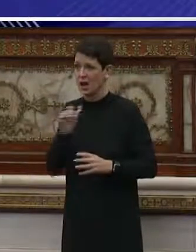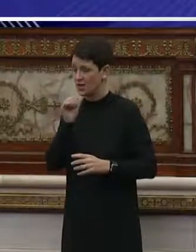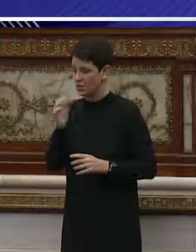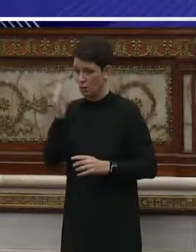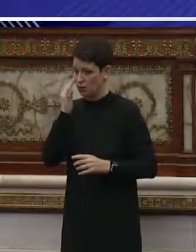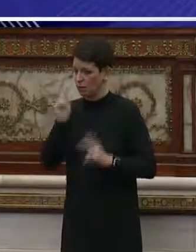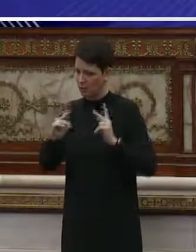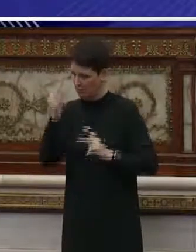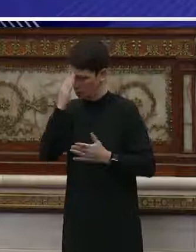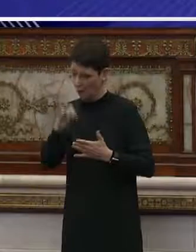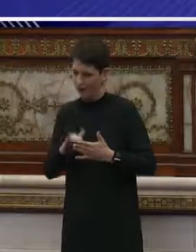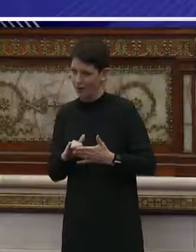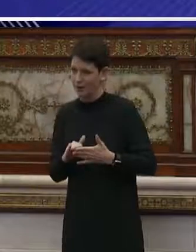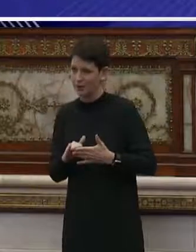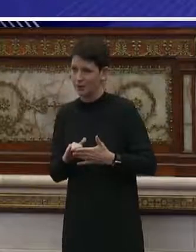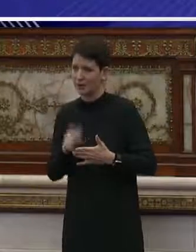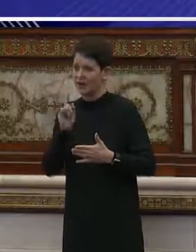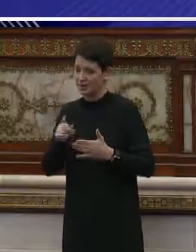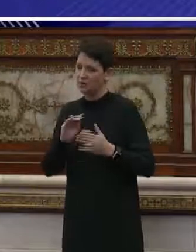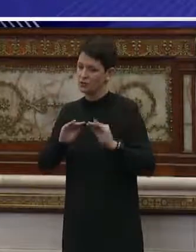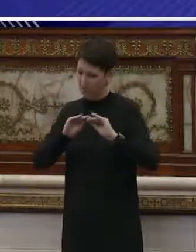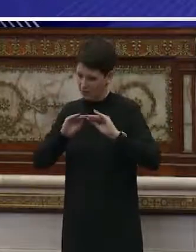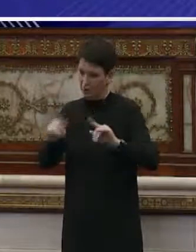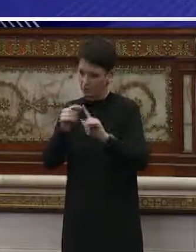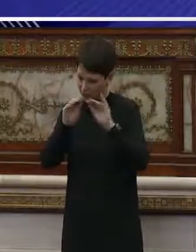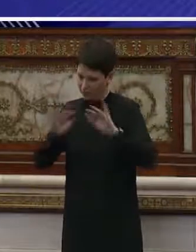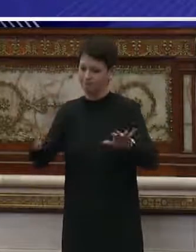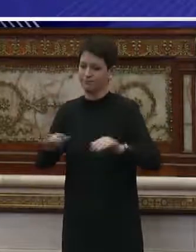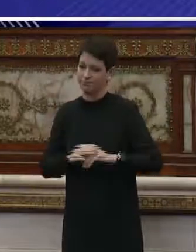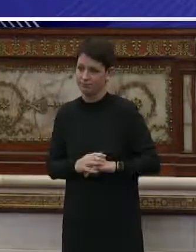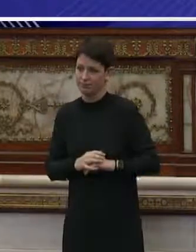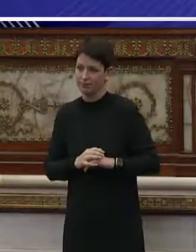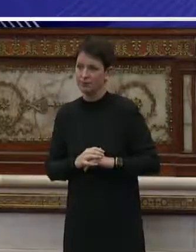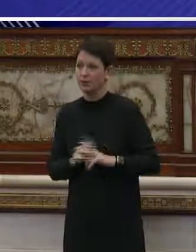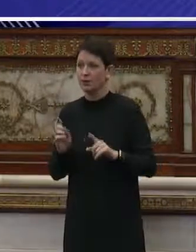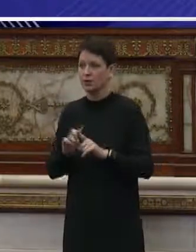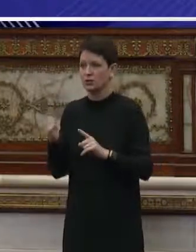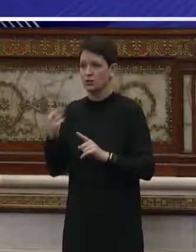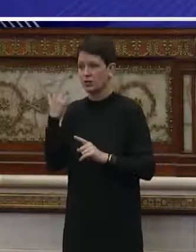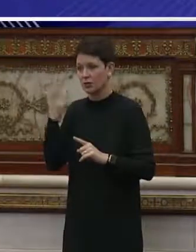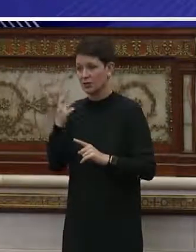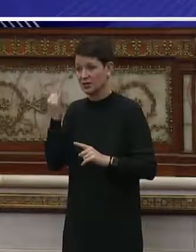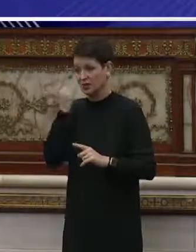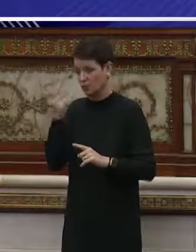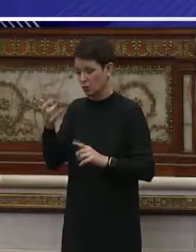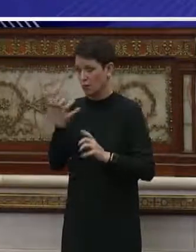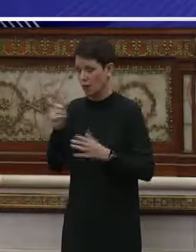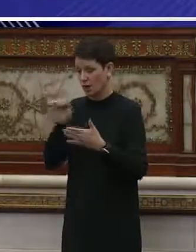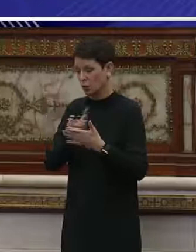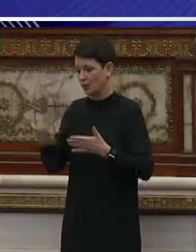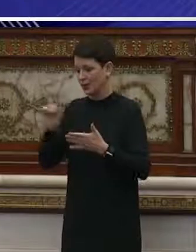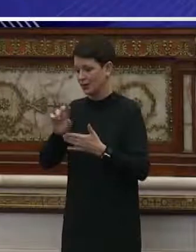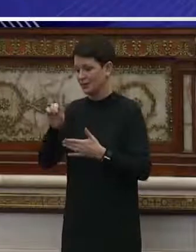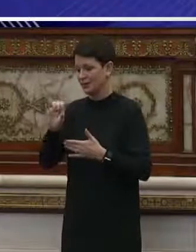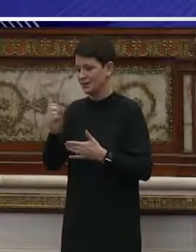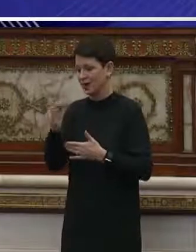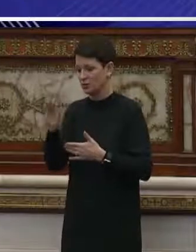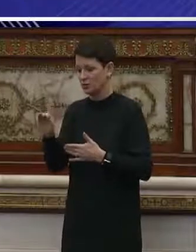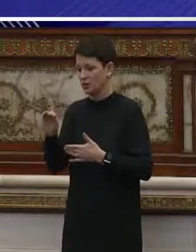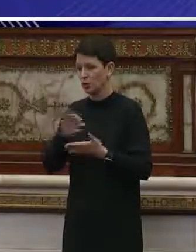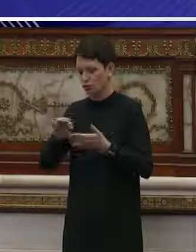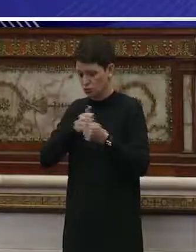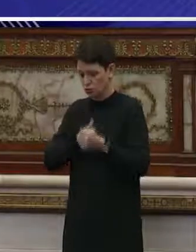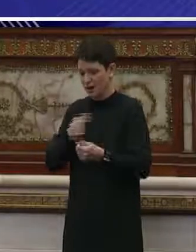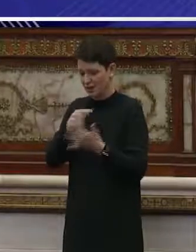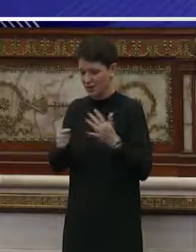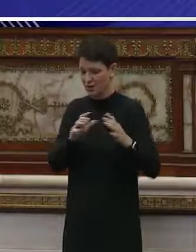that, and that needs to be made clear. And it's another reason why we do want a weekly dashboard that tracks some of these